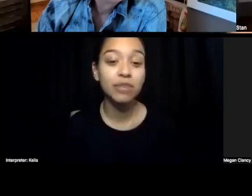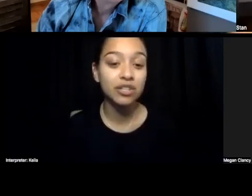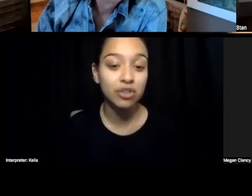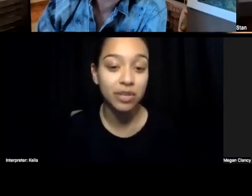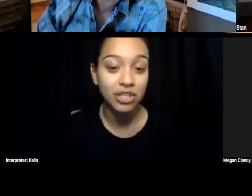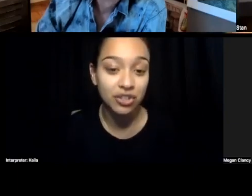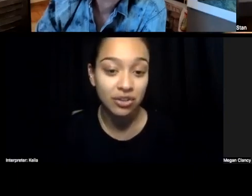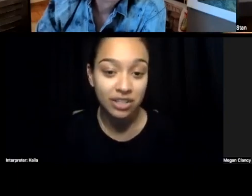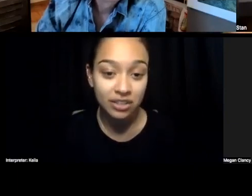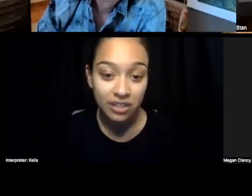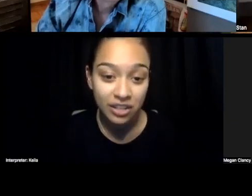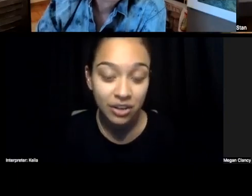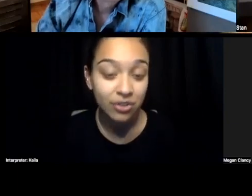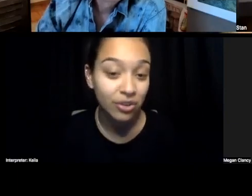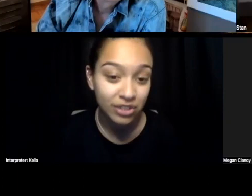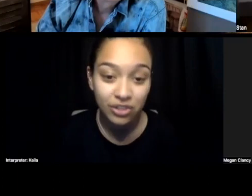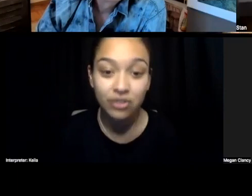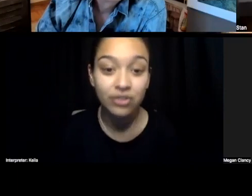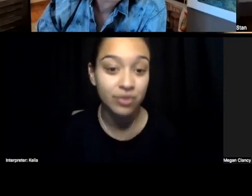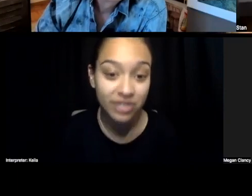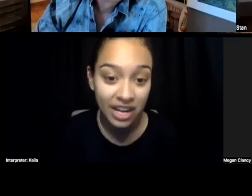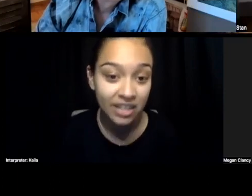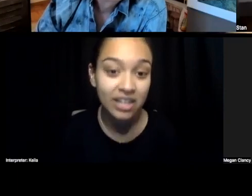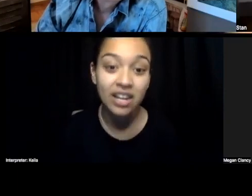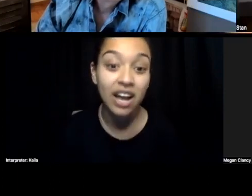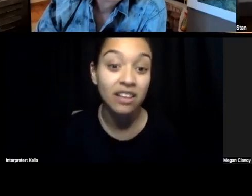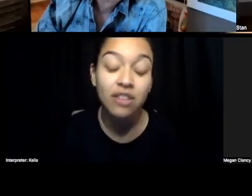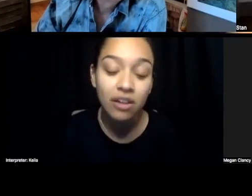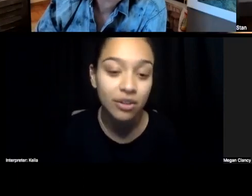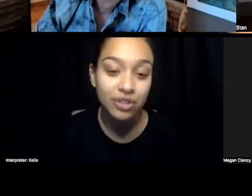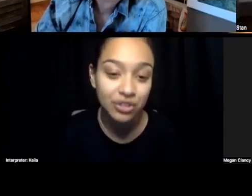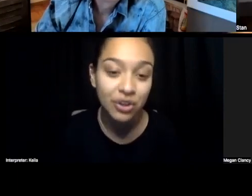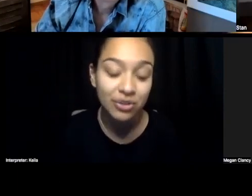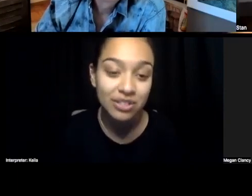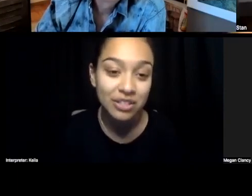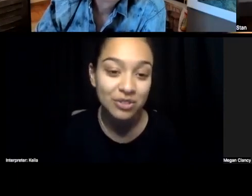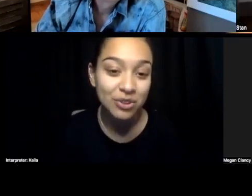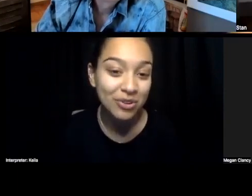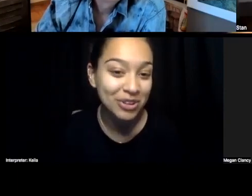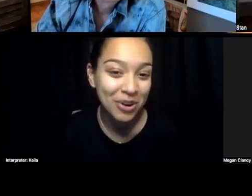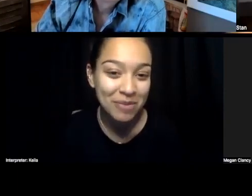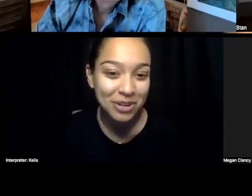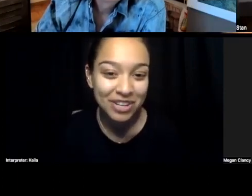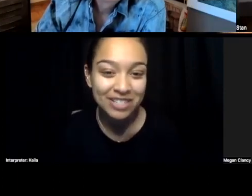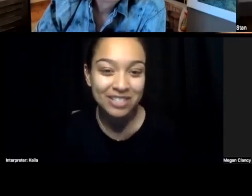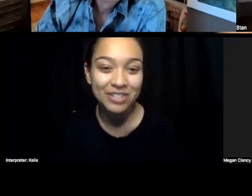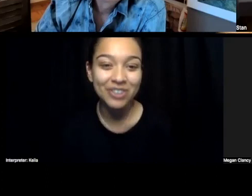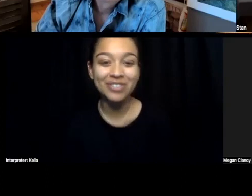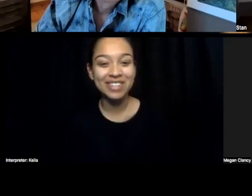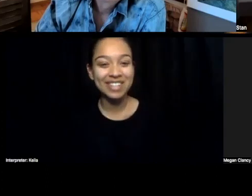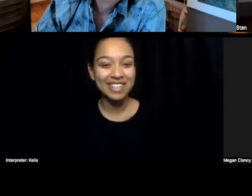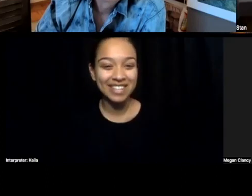You've been in so many shows, like, you know, The Golden Girls, Roseanne, and I love those shows. So, you know, I'm curious to